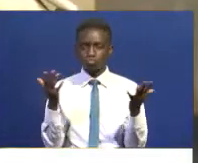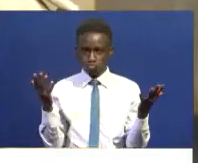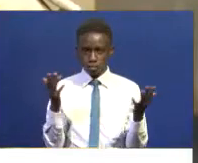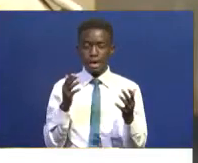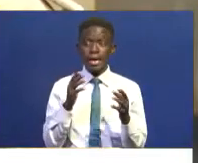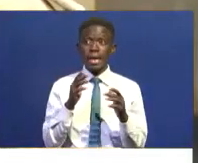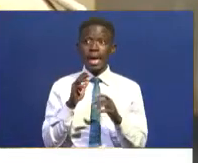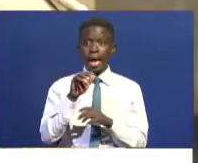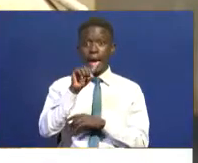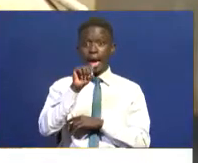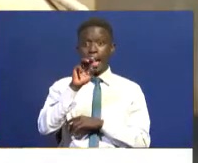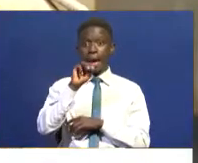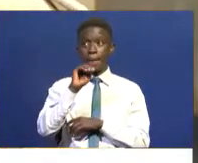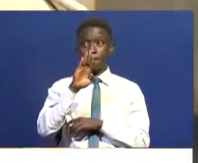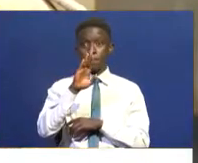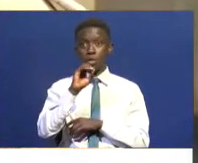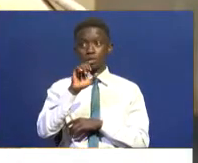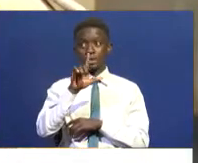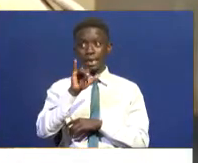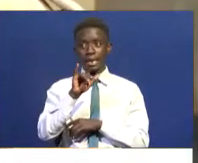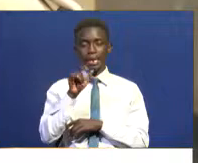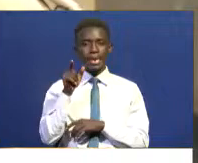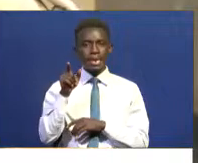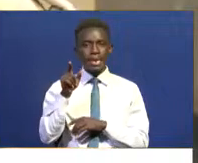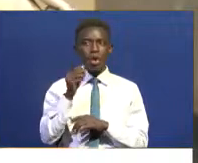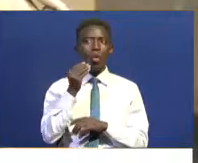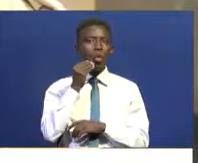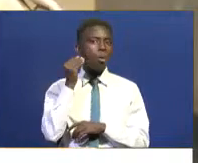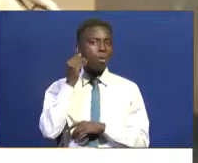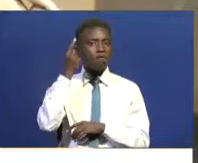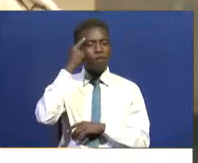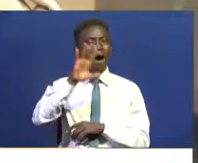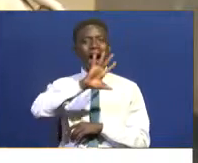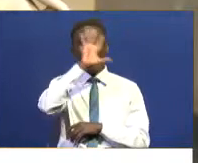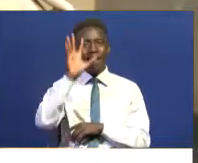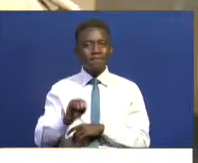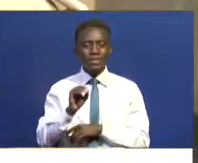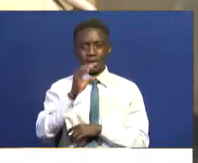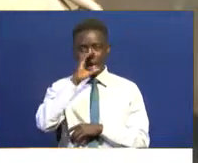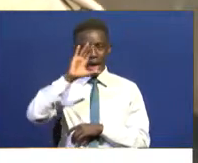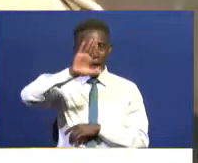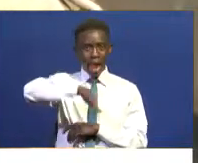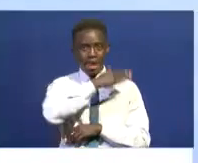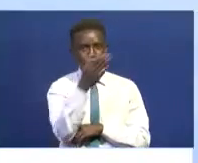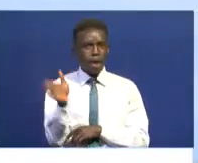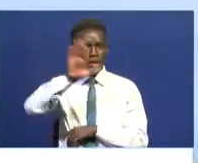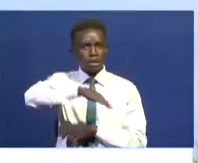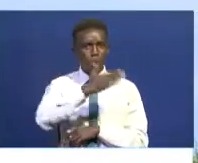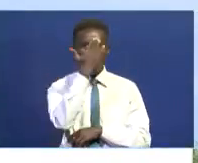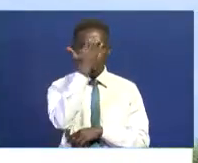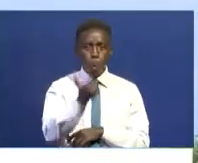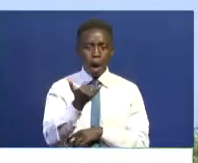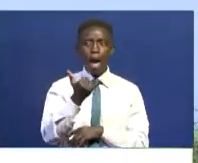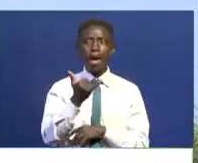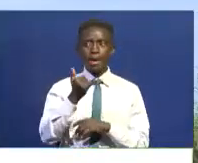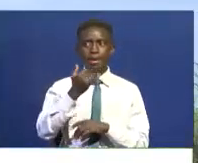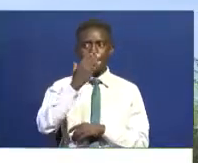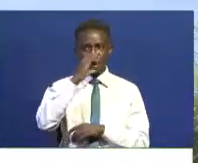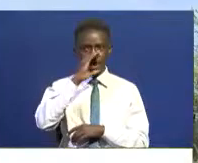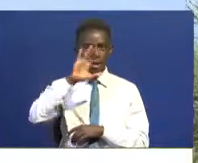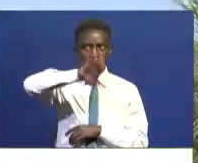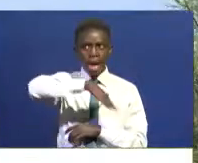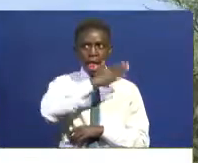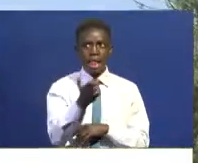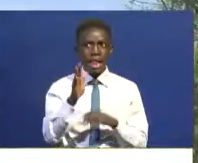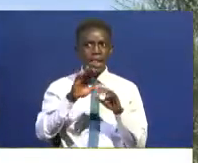known as the home of African elephants because of the number of elephants which are residing within the